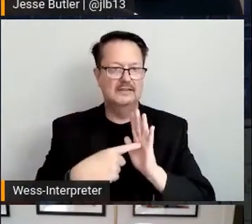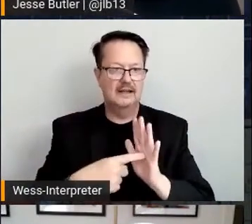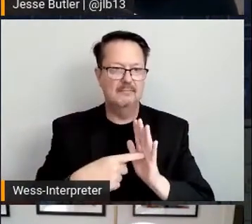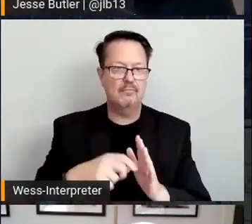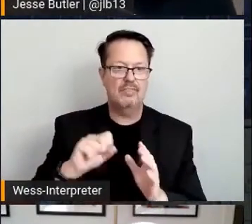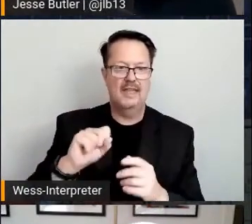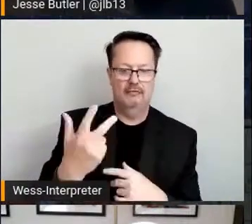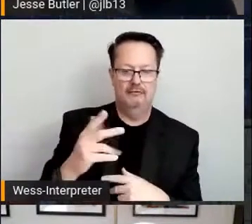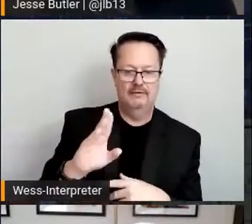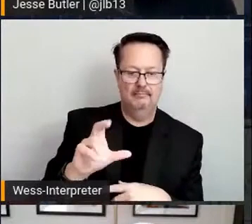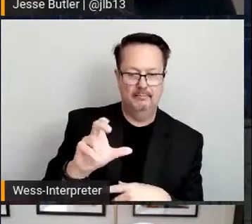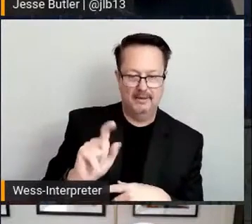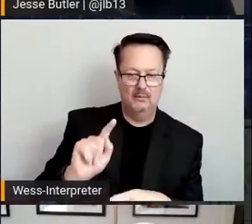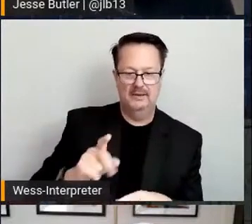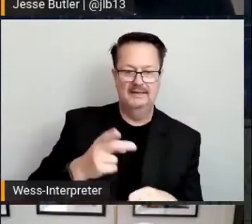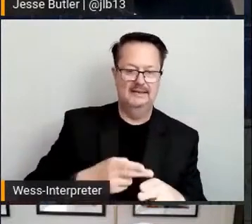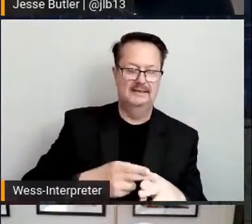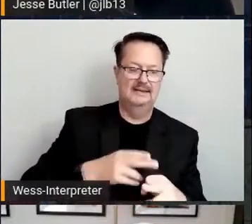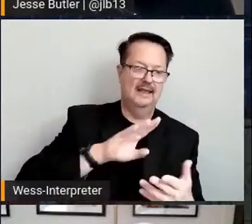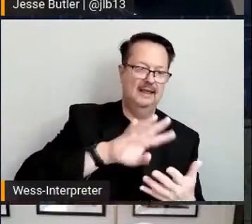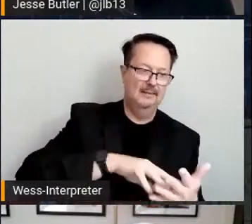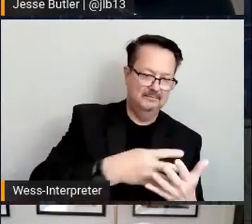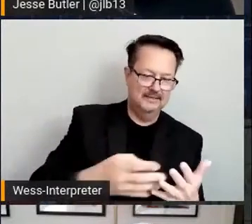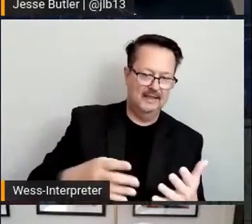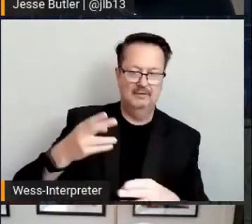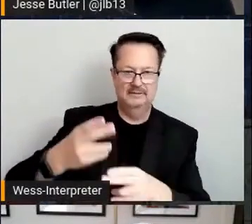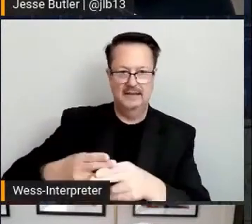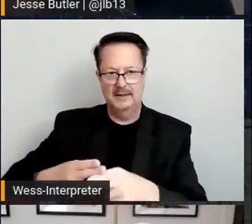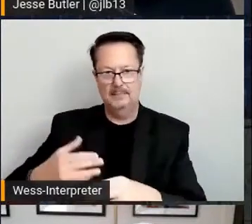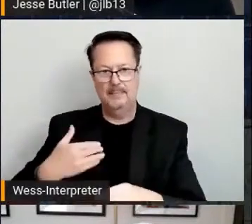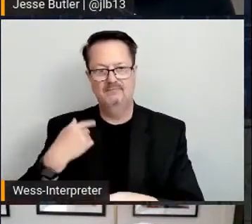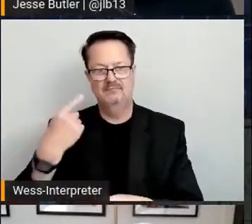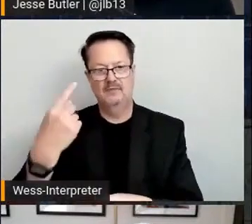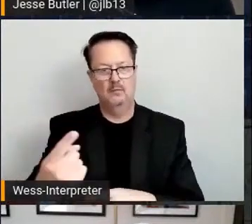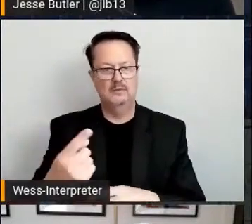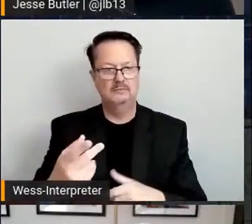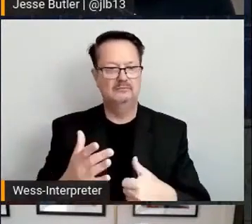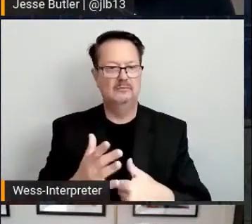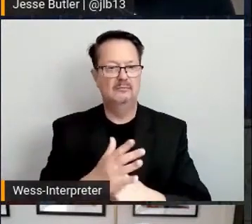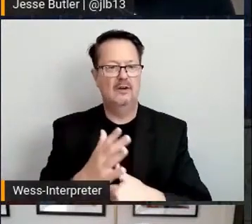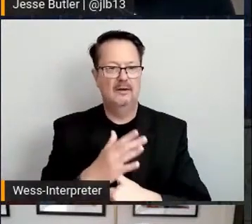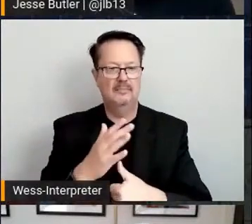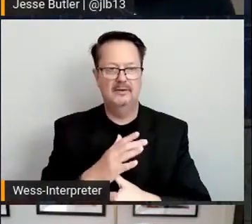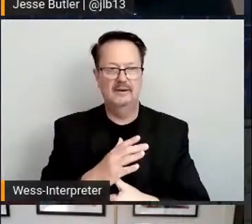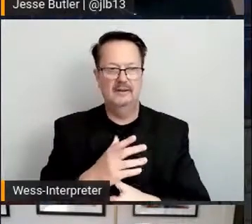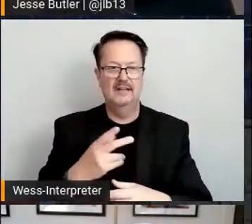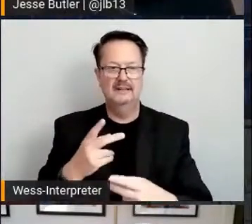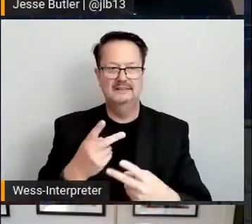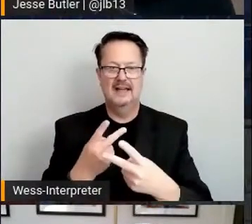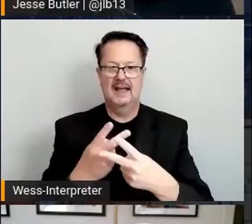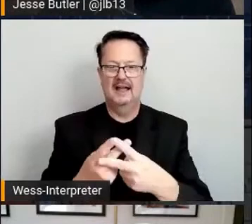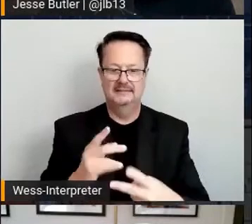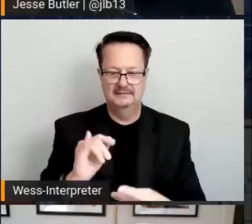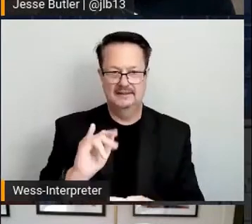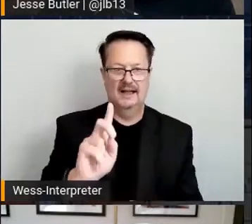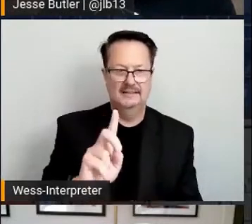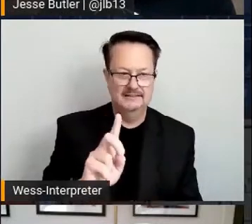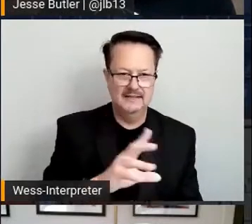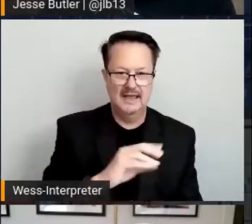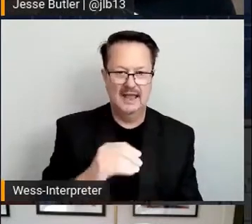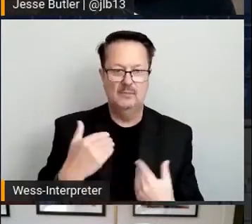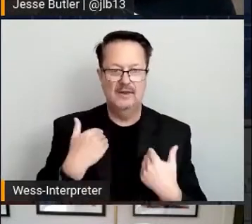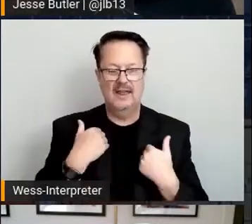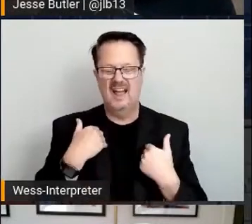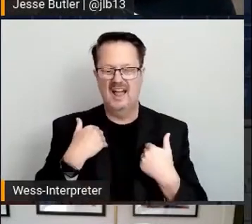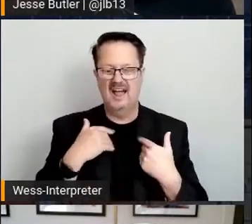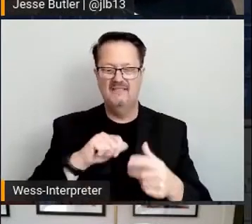a name and a table name. We have one primary key, or let's say hash key, that is an ID. And we have a